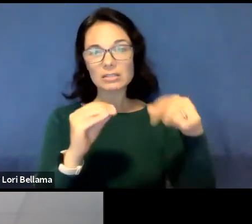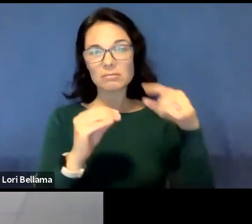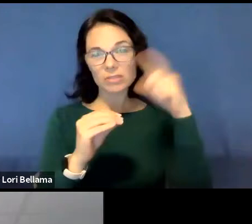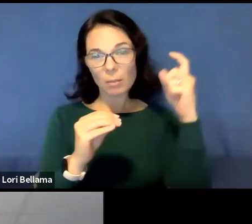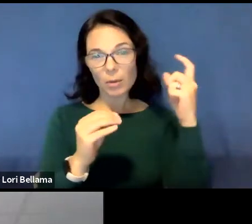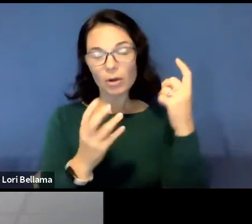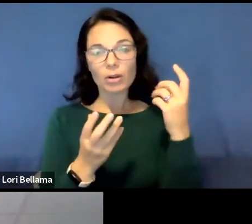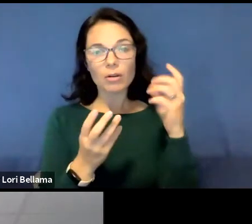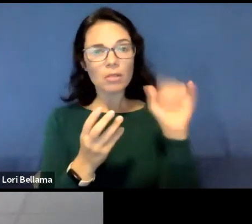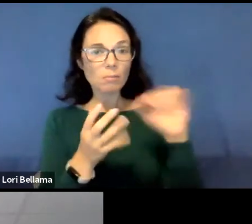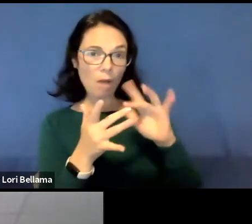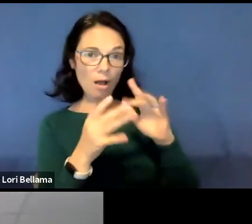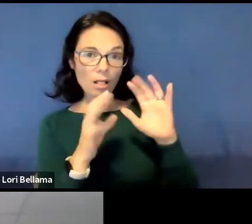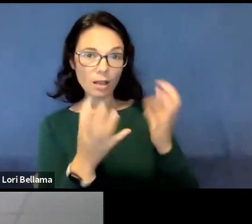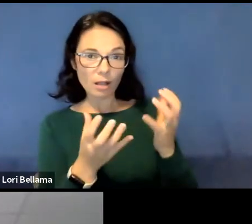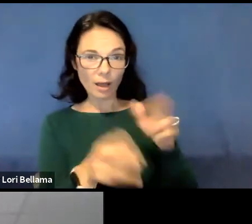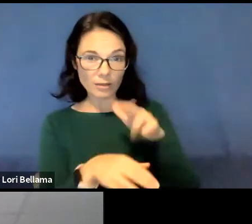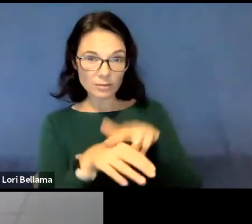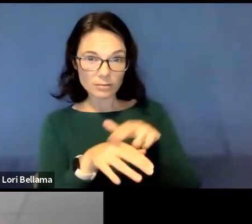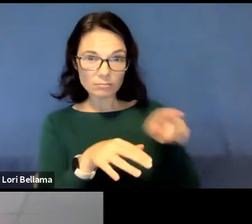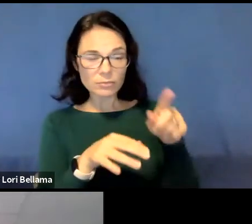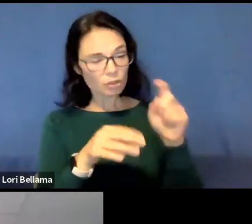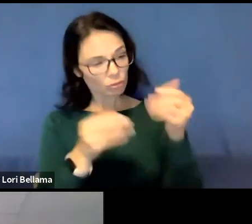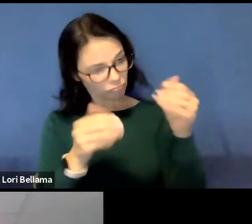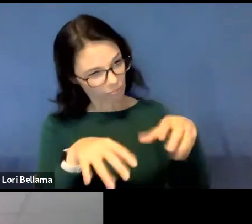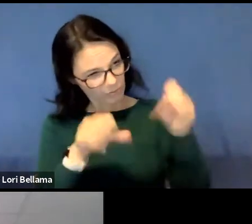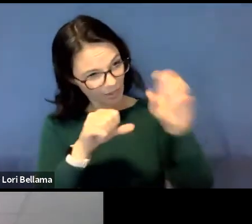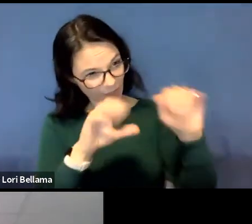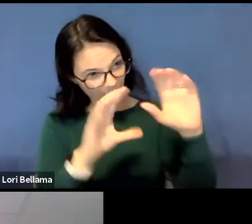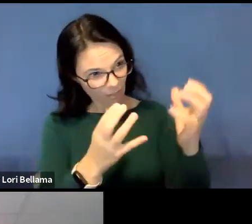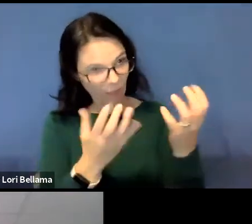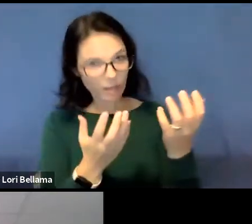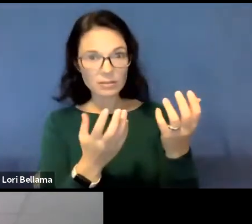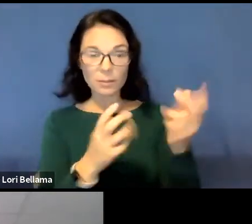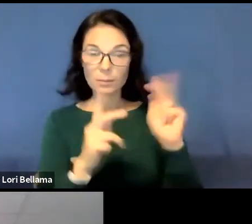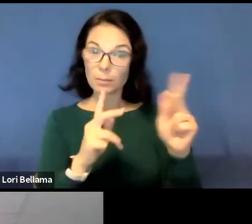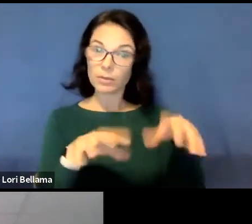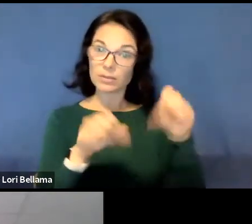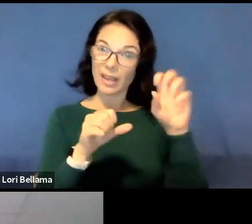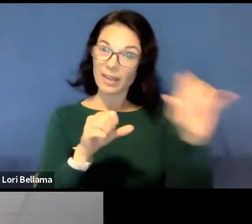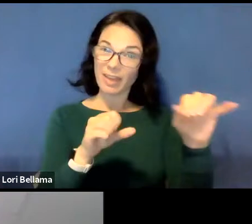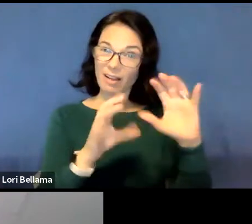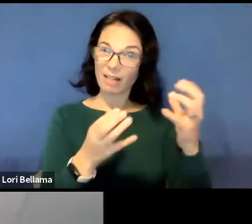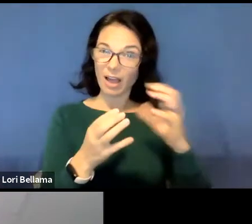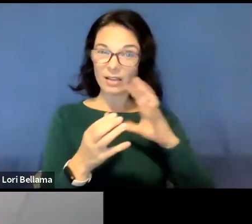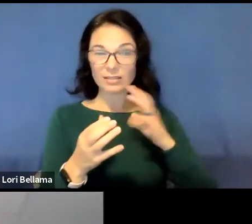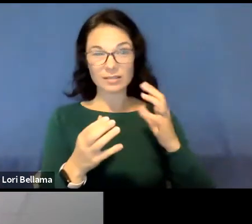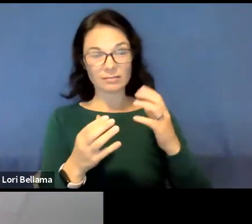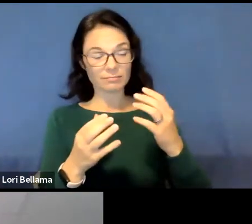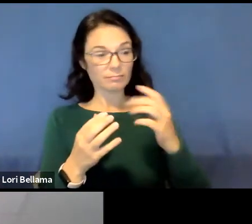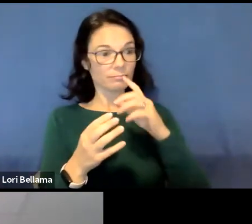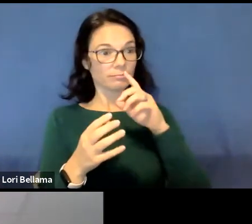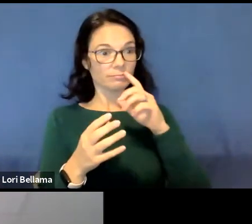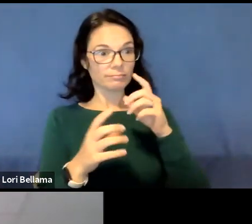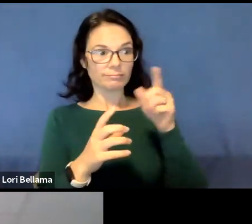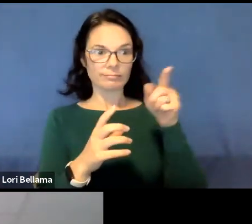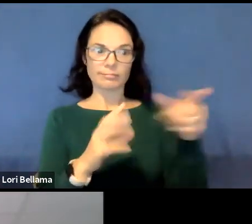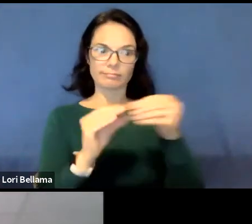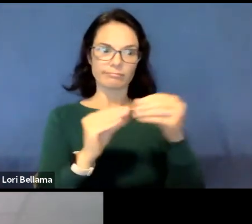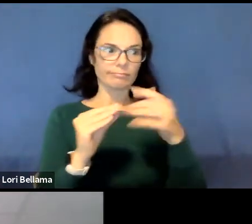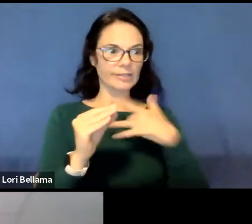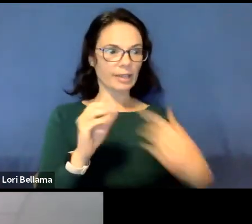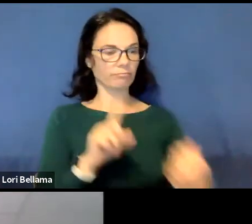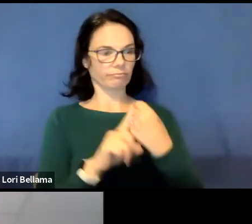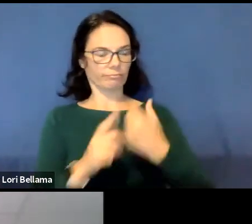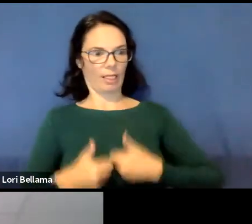course, and take the class. The people who have taken it describe it as being changing, life-changing even. And